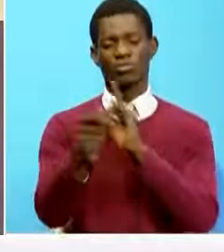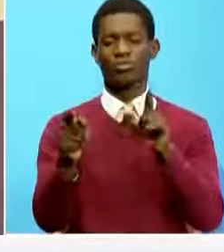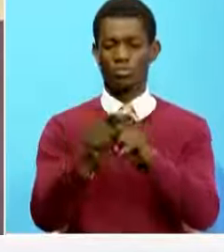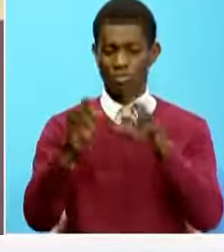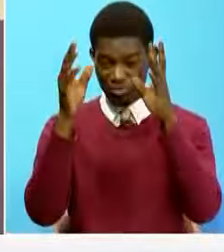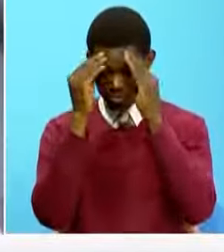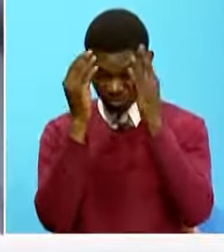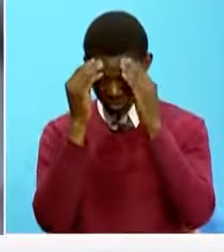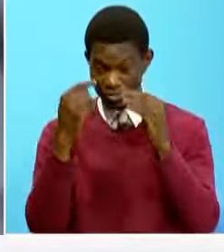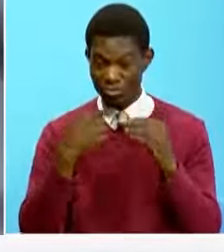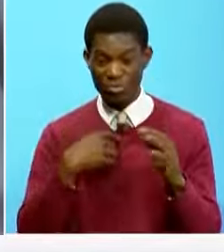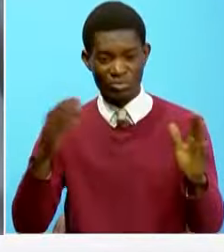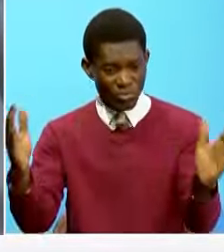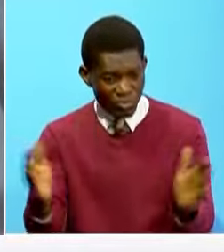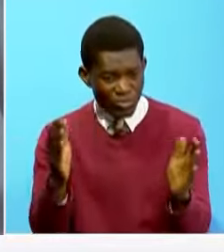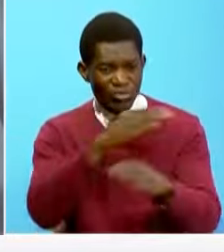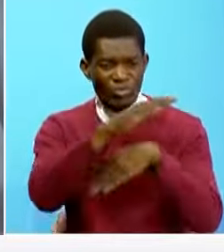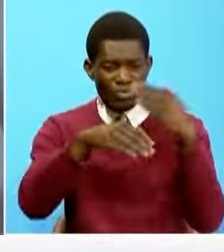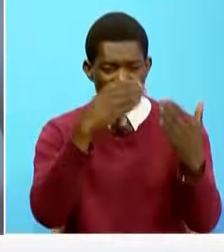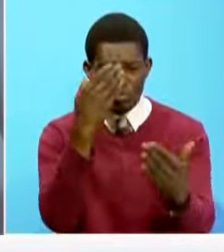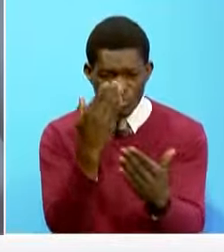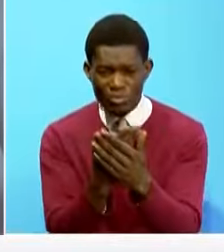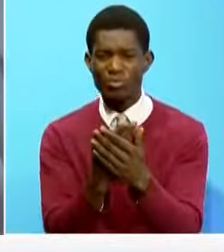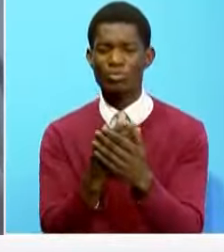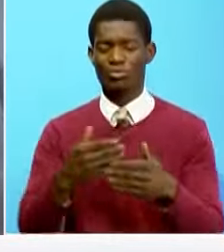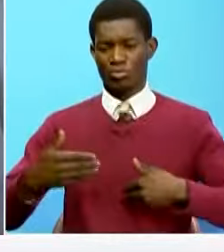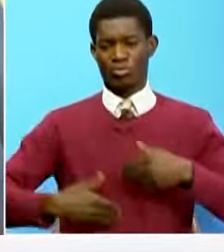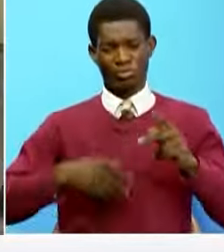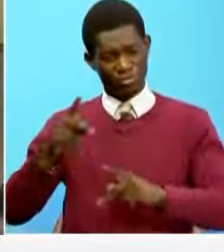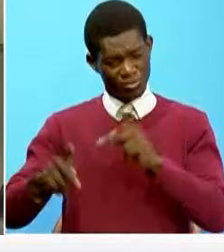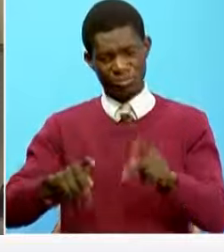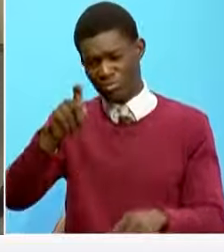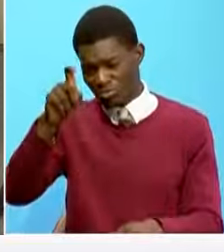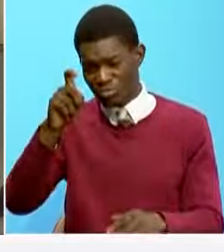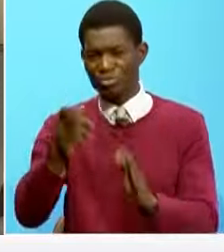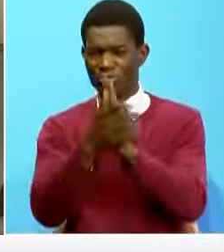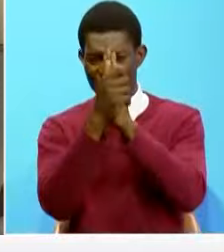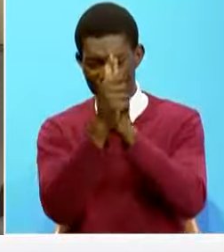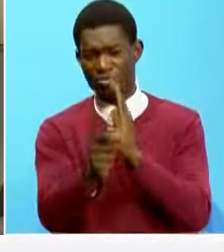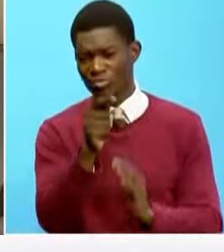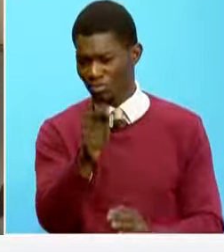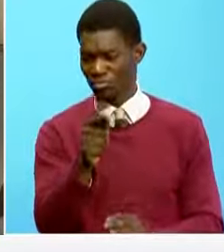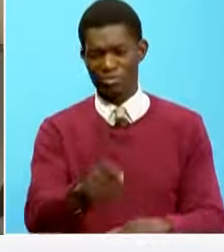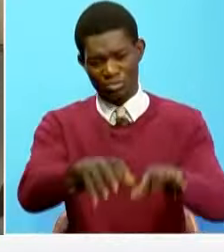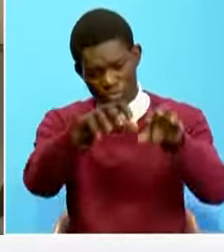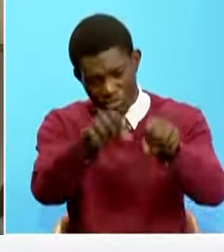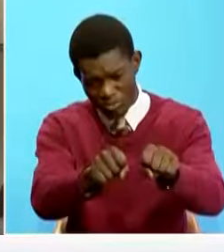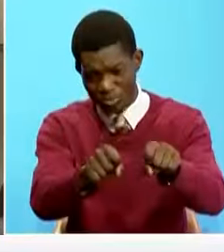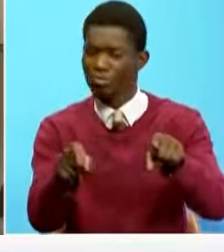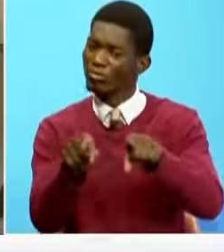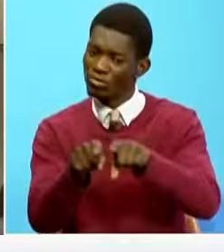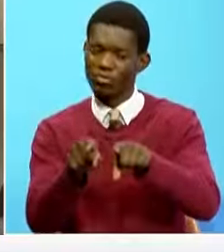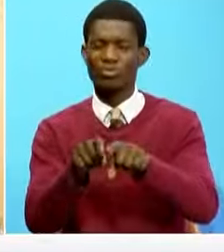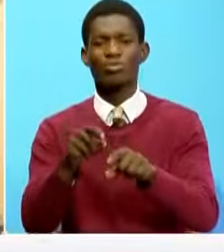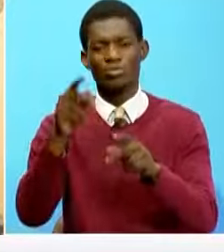young people in Eastern Province and the country at large to take advantage of skills development and knowledge seeking